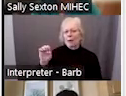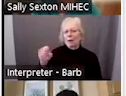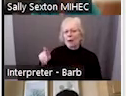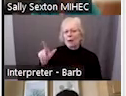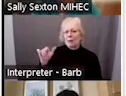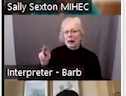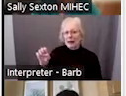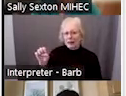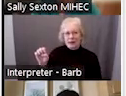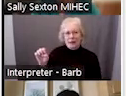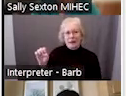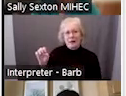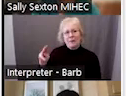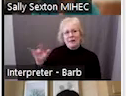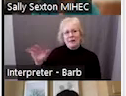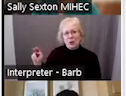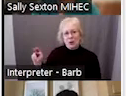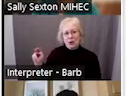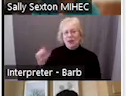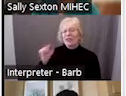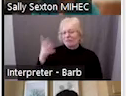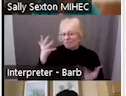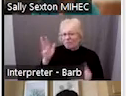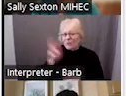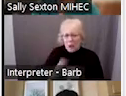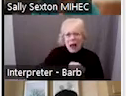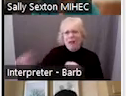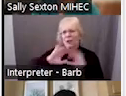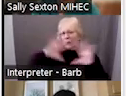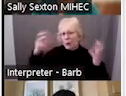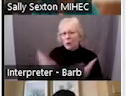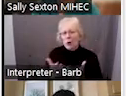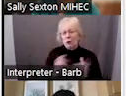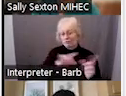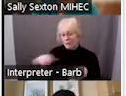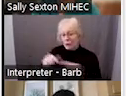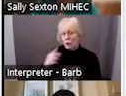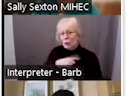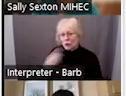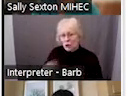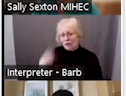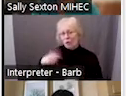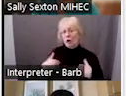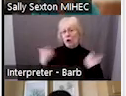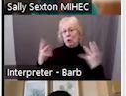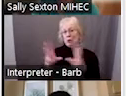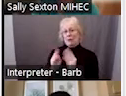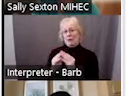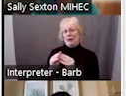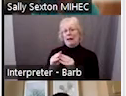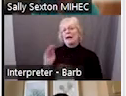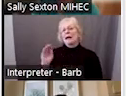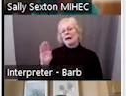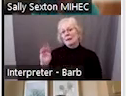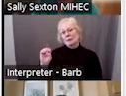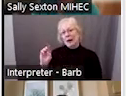pandemic, Amelie traveled across the world to China with Special Olympics for a youth summit in Beijing. She's shown here